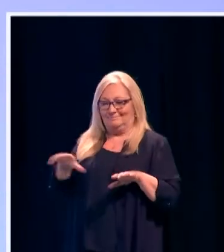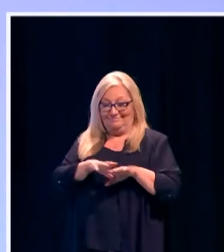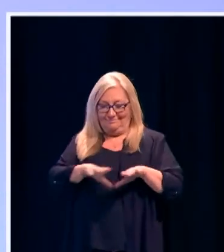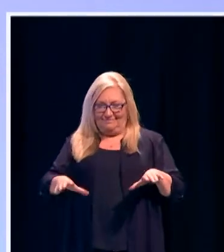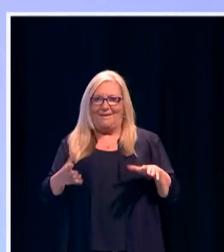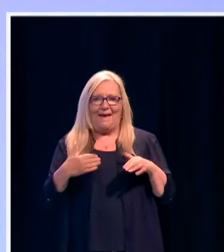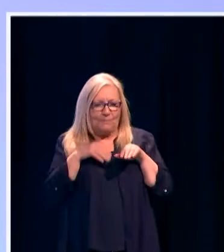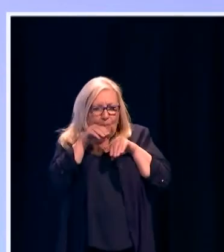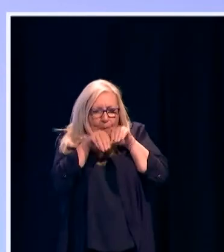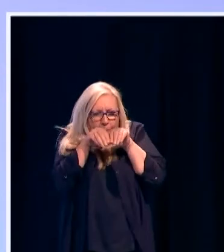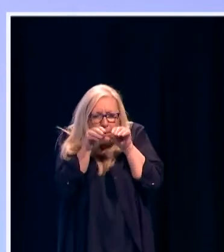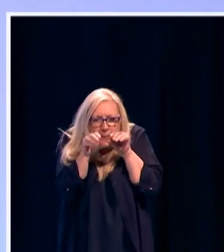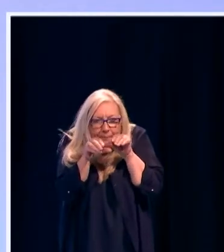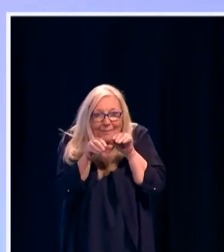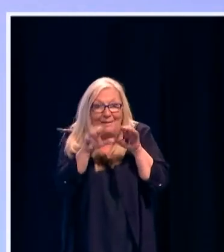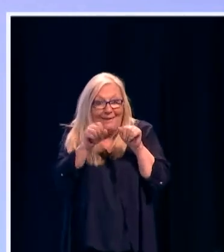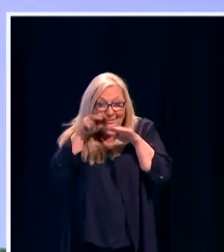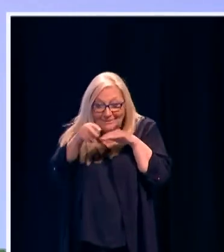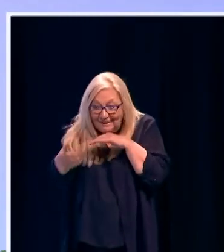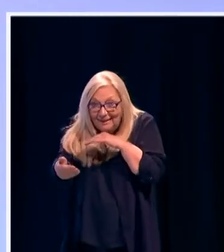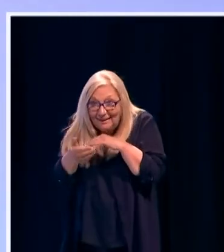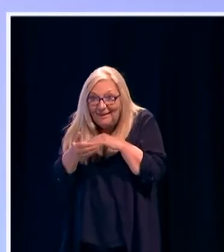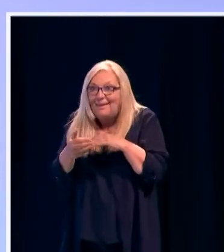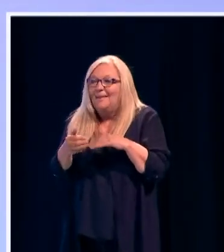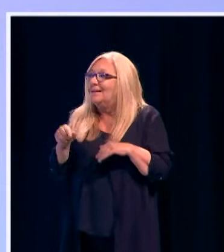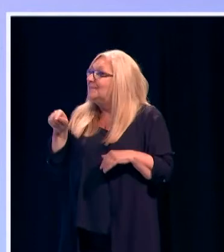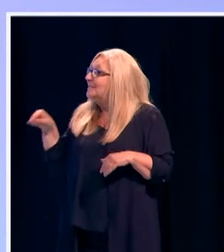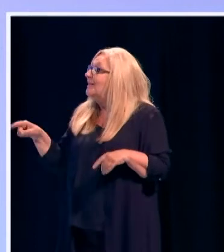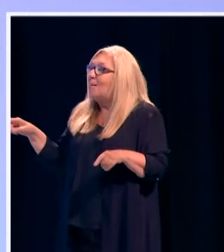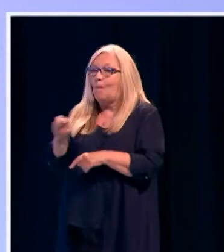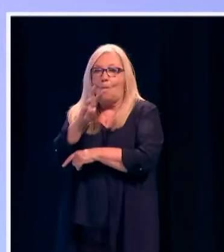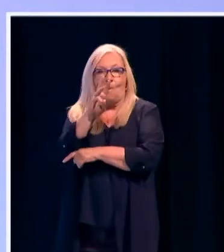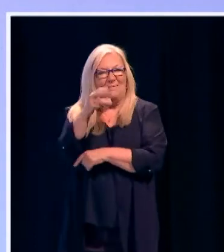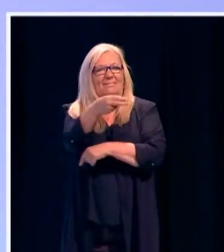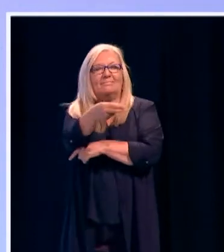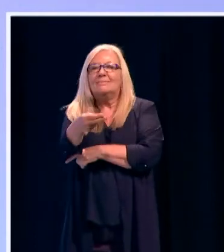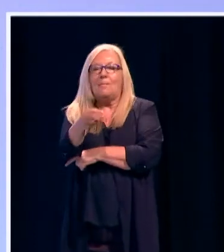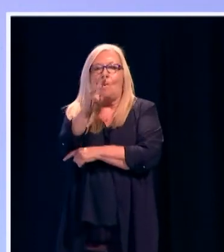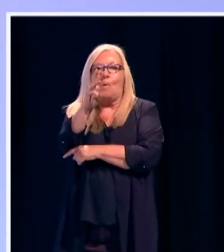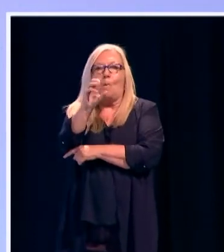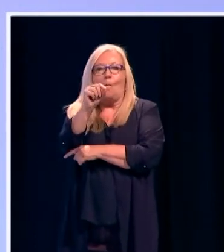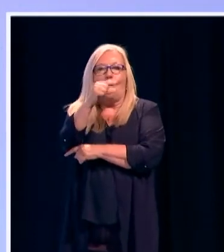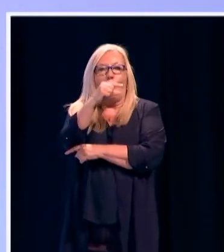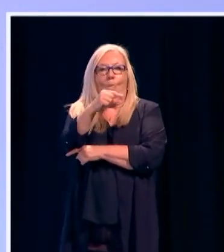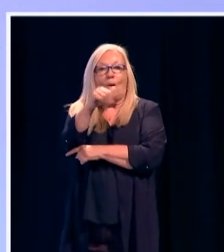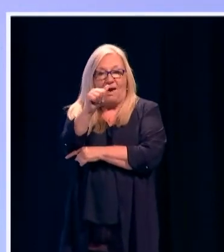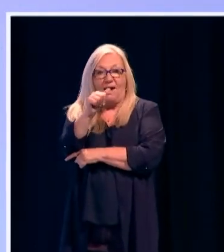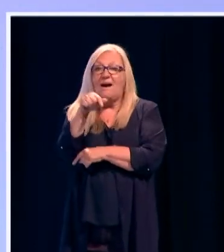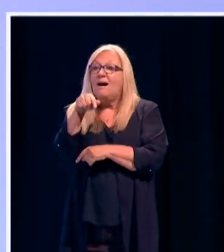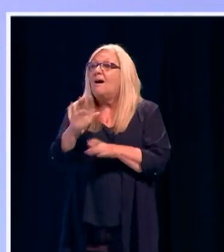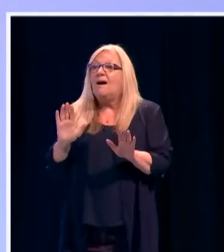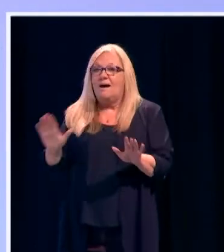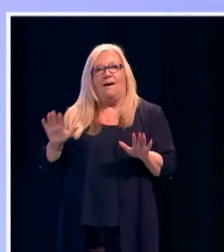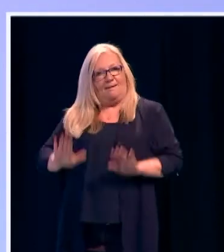Have we got a close-up on the camera? So this is Wagga. Wagga is a wombat. A wombat is an